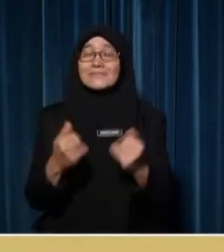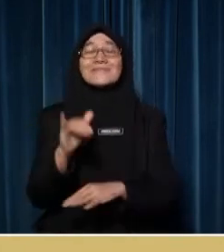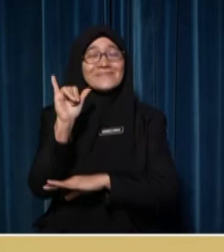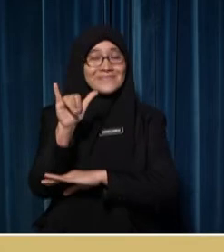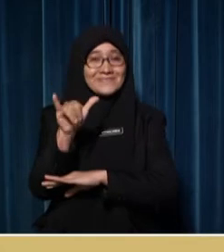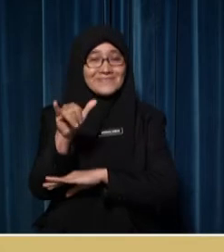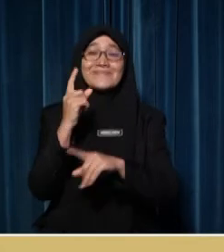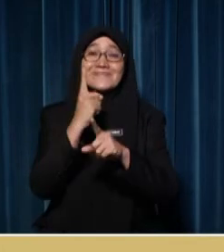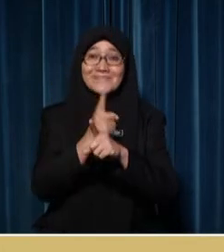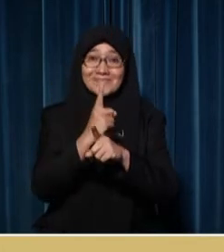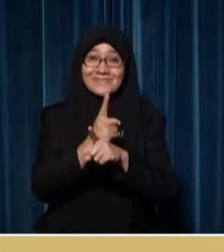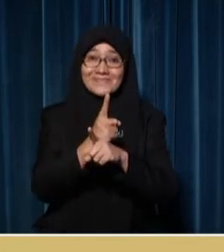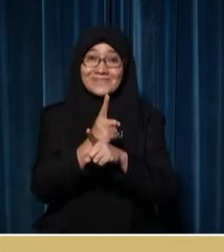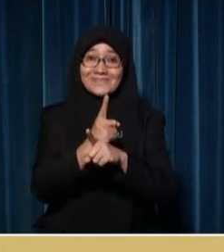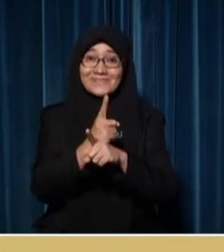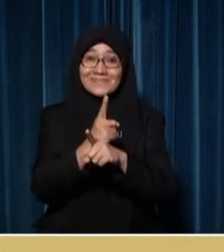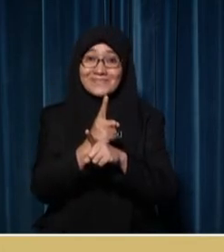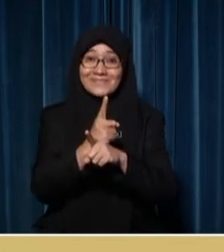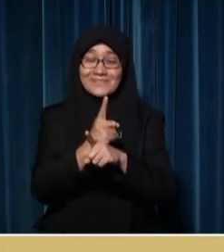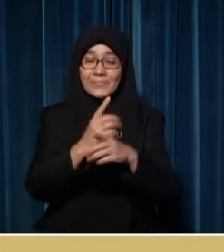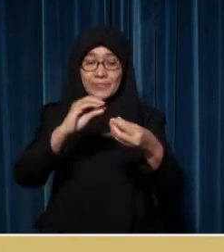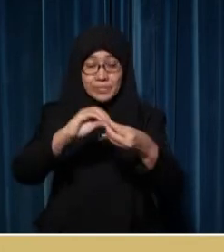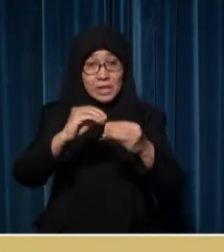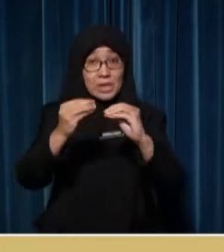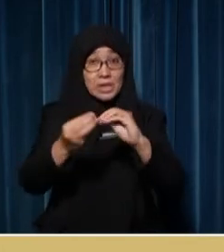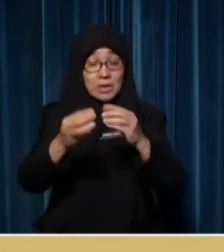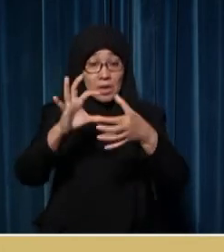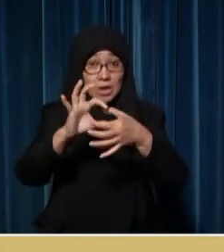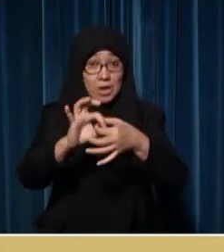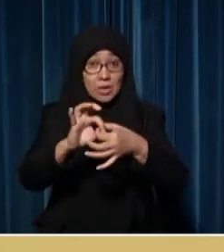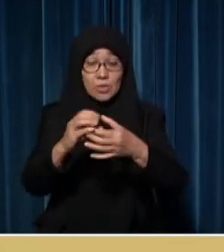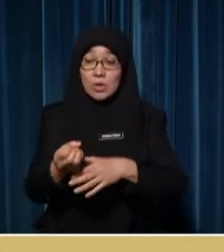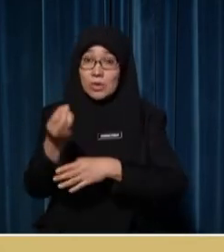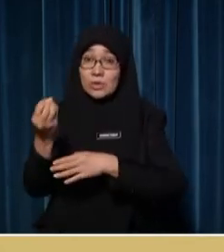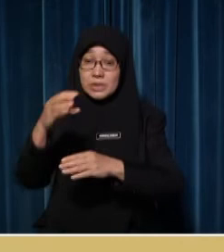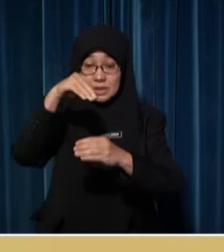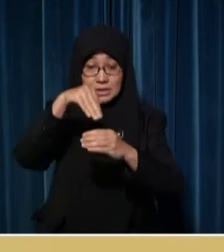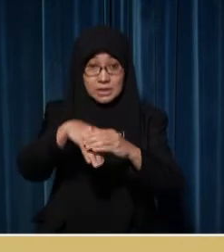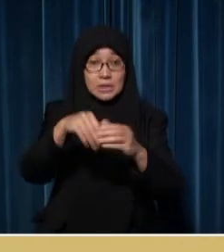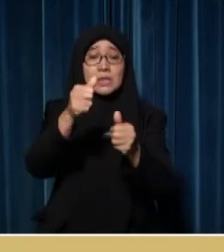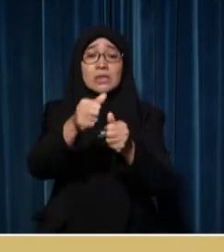Yes, correct. The number of objects in each group.